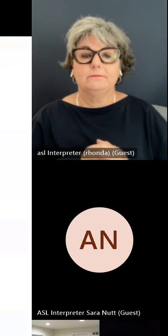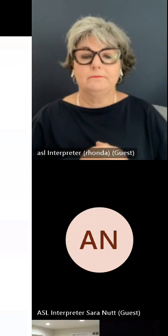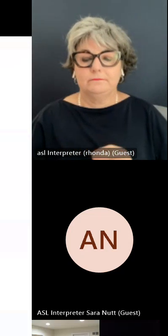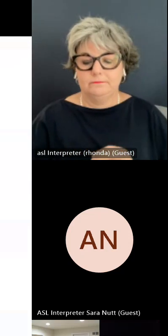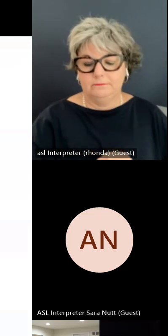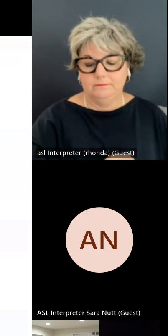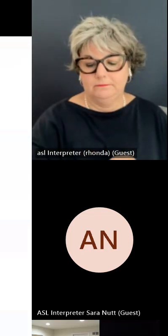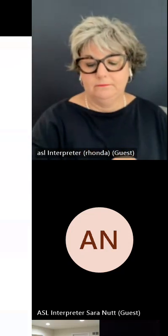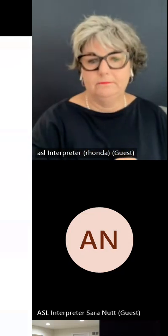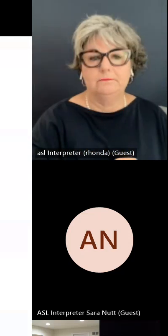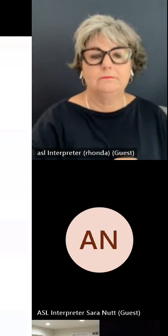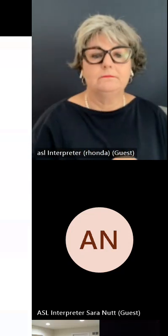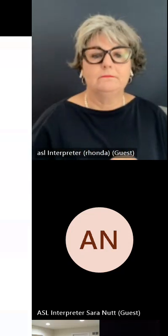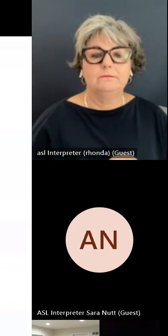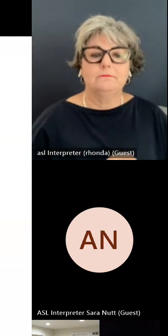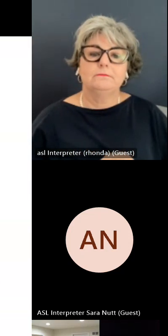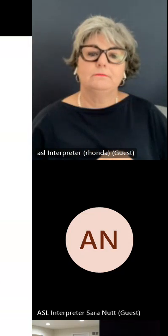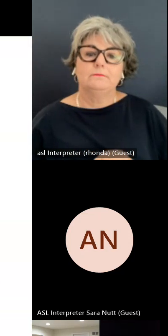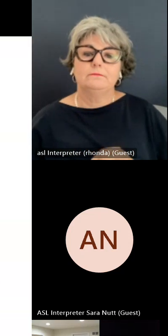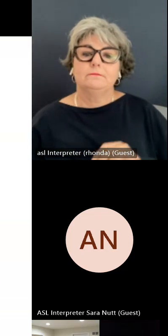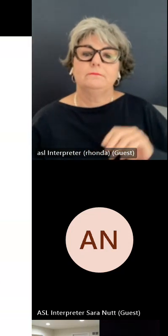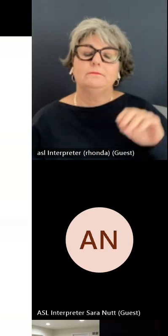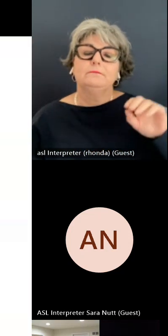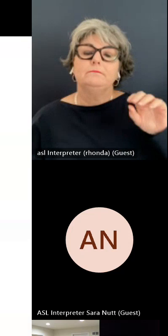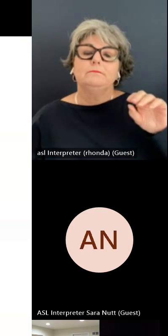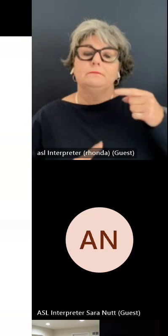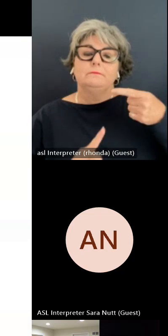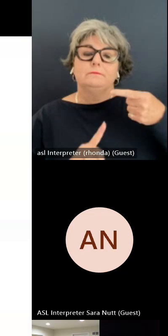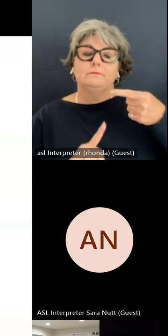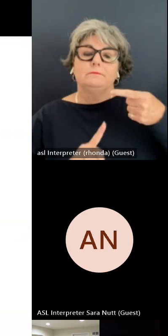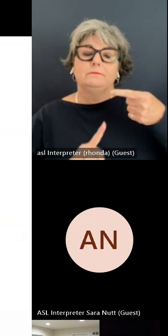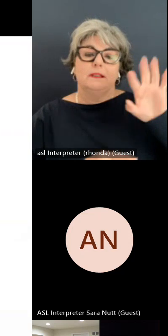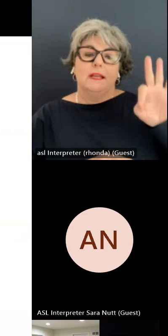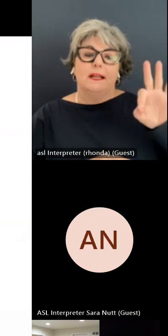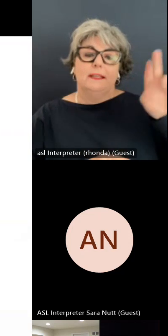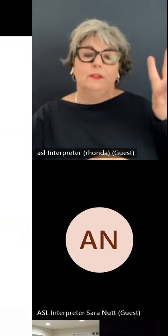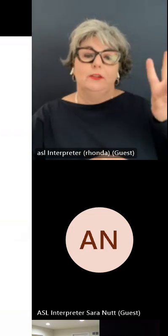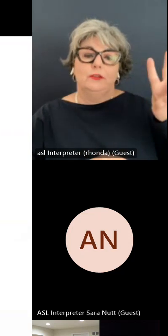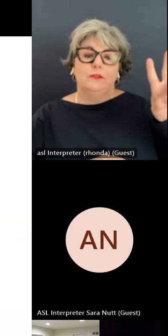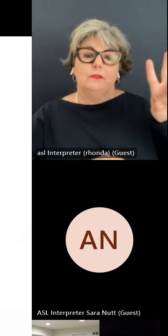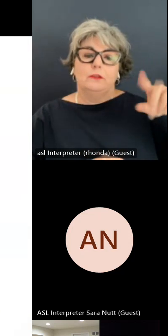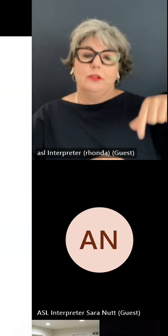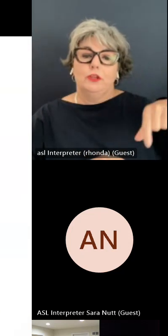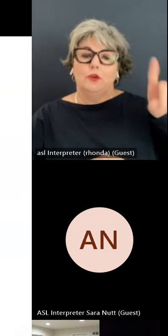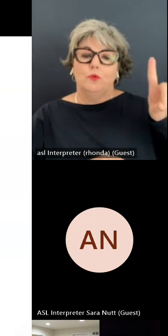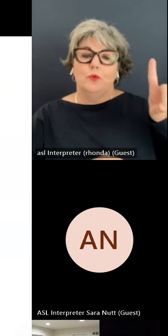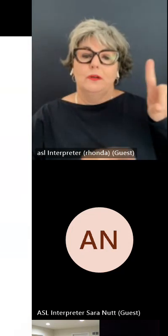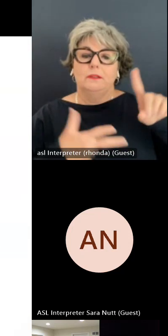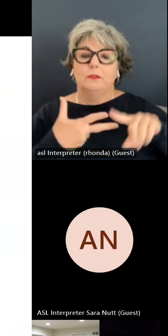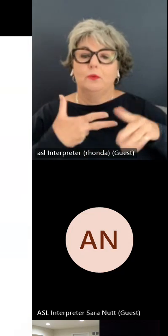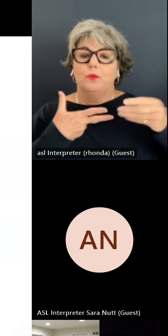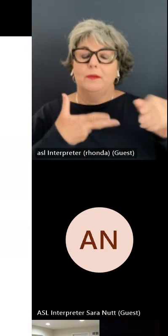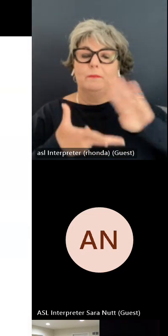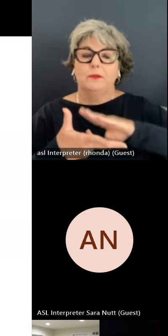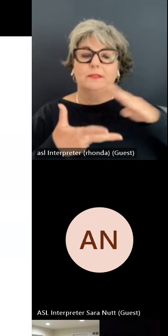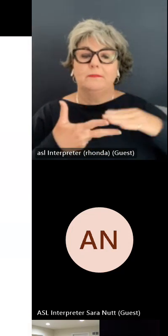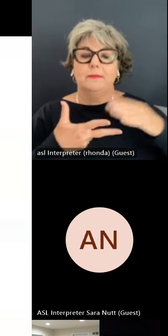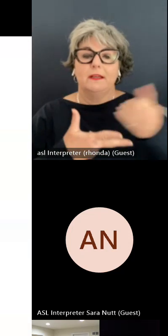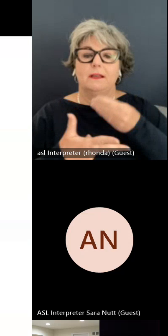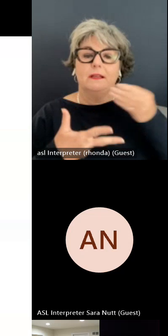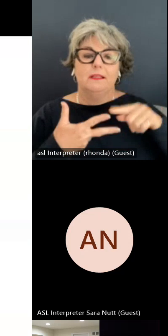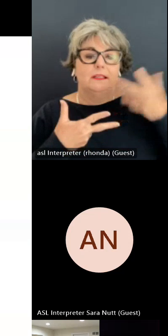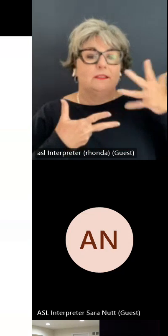line 1,000 is obligated balances brought forward. That's the 92. For Q1, what is the reimbursable amount already? And it's